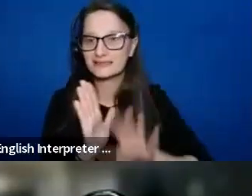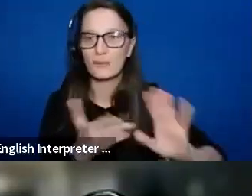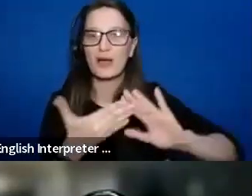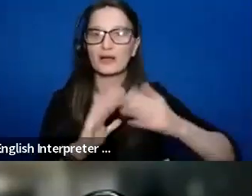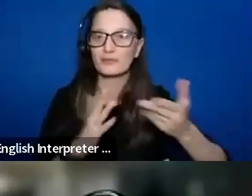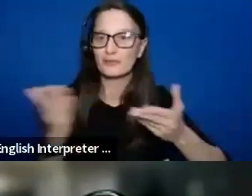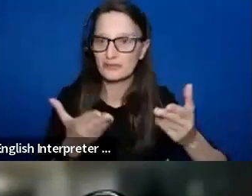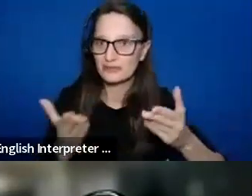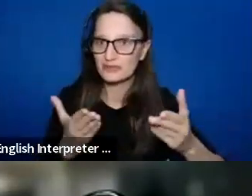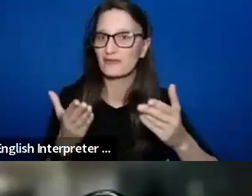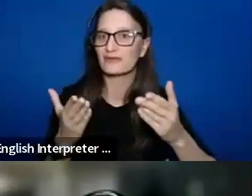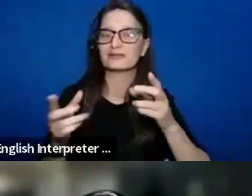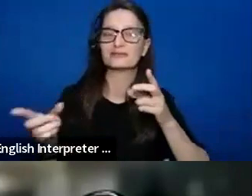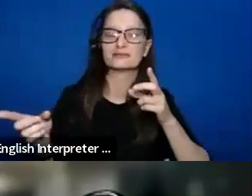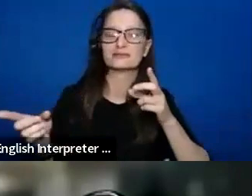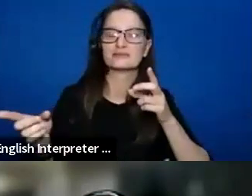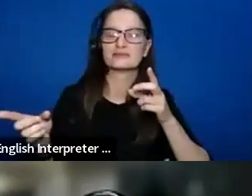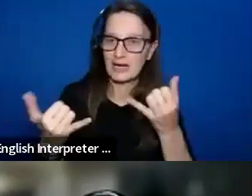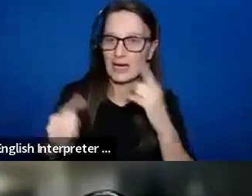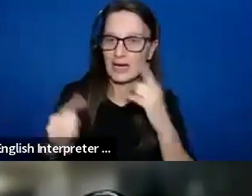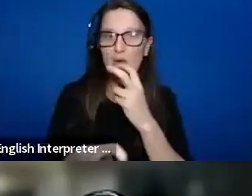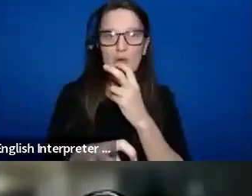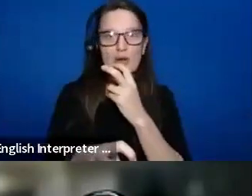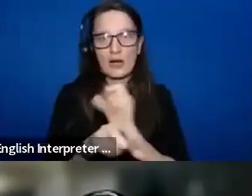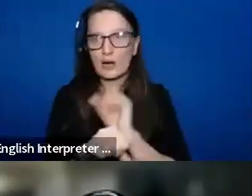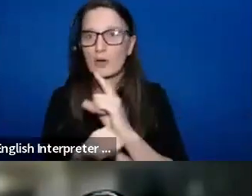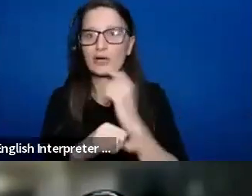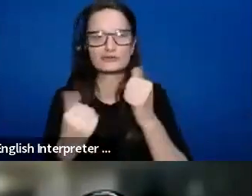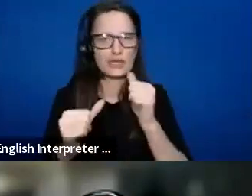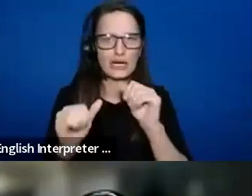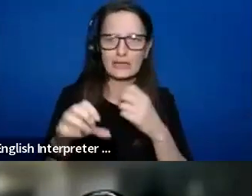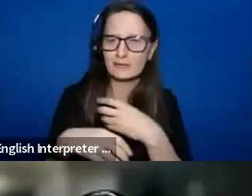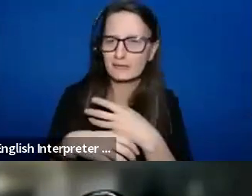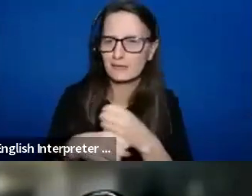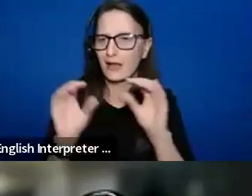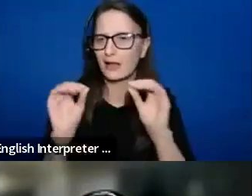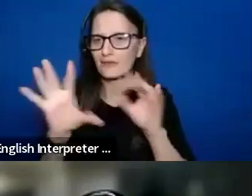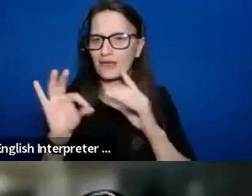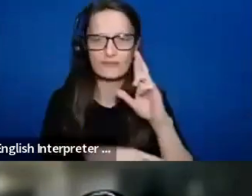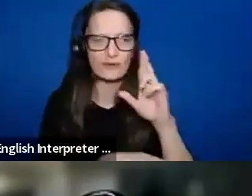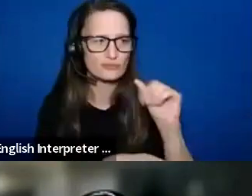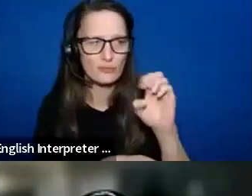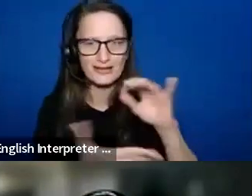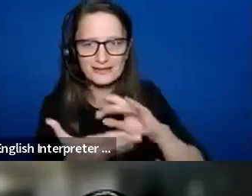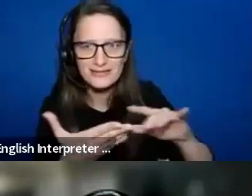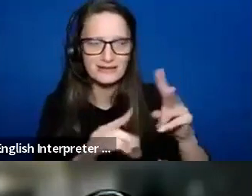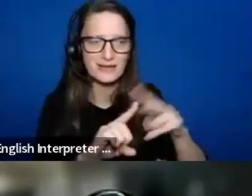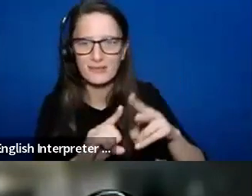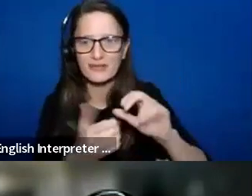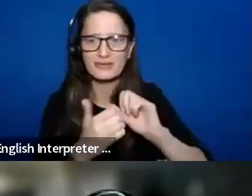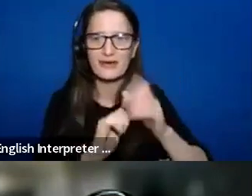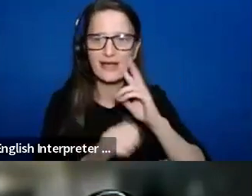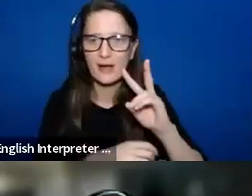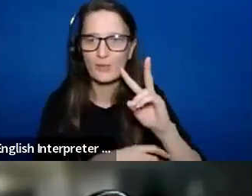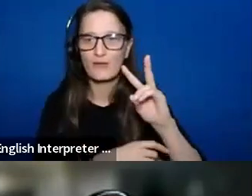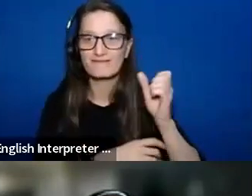really hard to try to get clarification for you on the rate study and rate study implementation and how we're going to be vendoring people in the